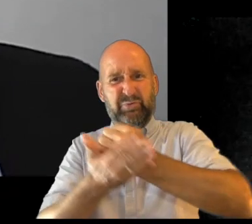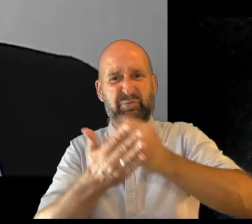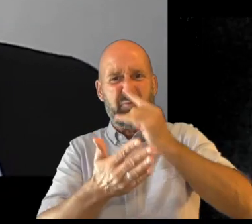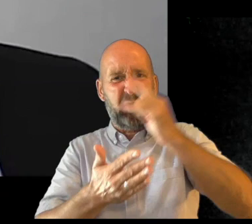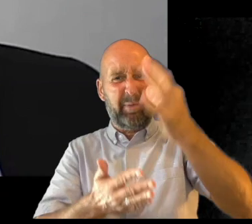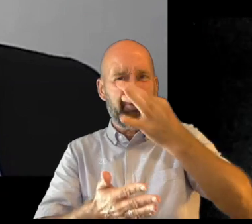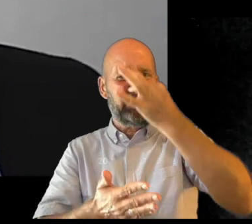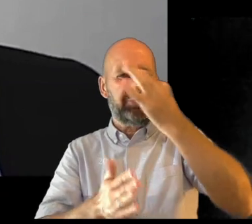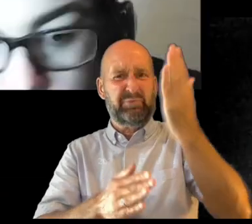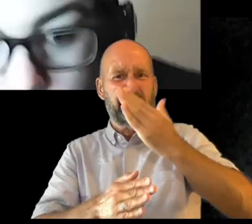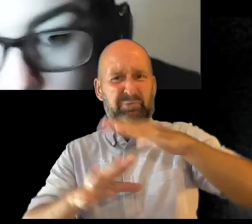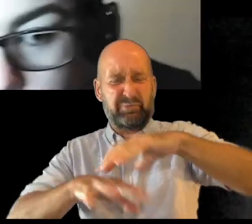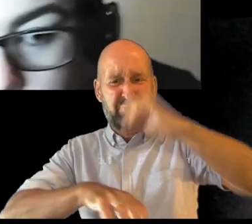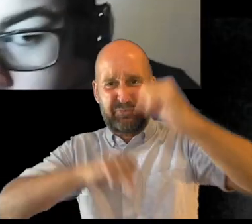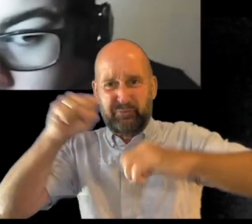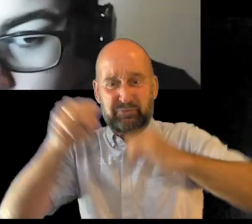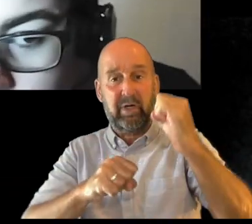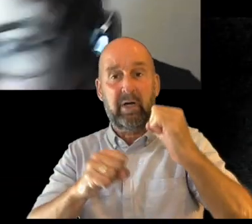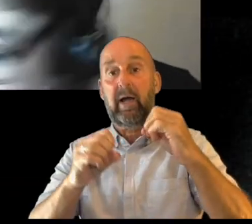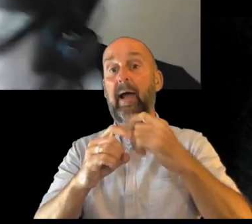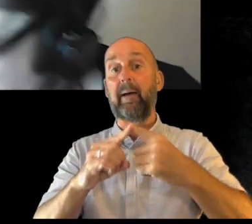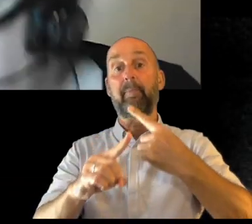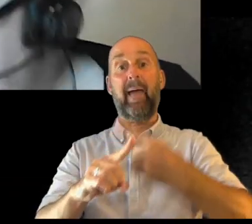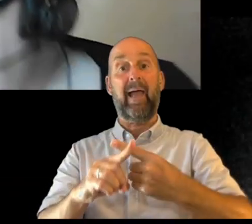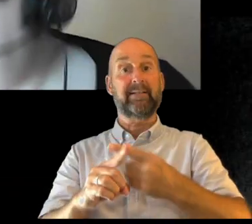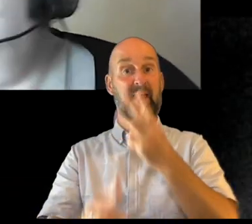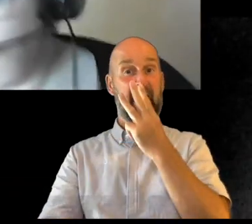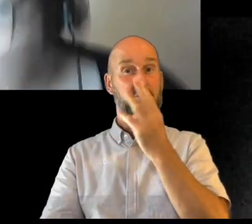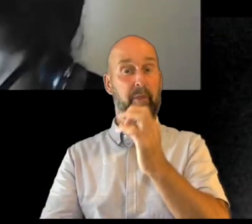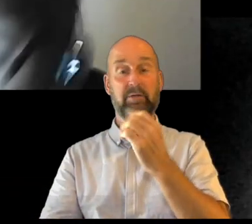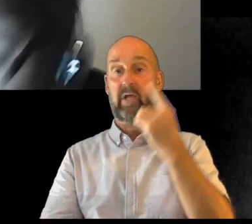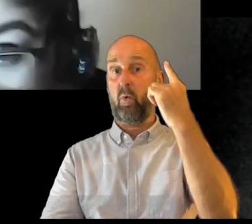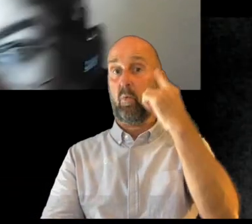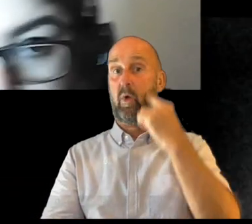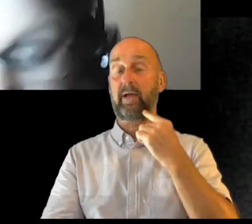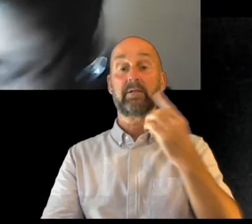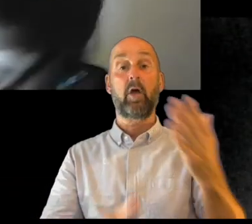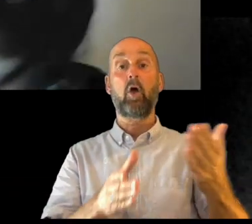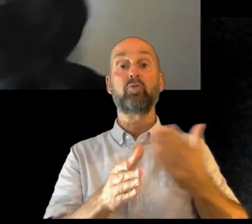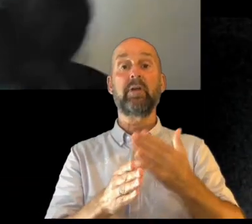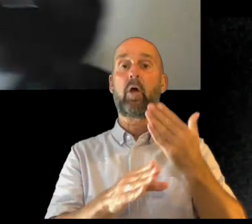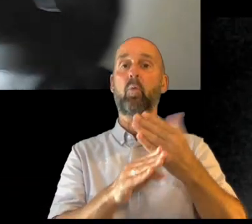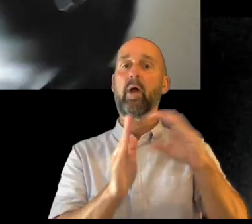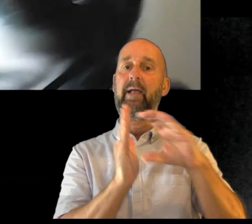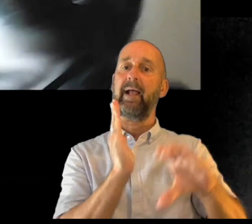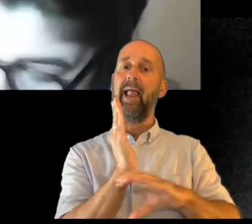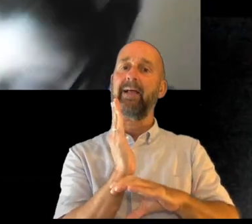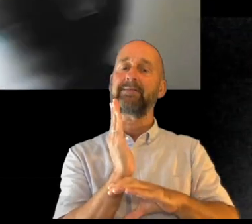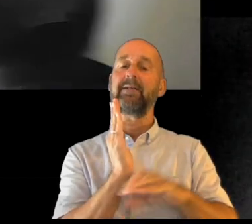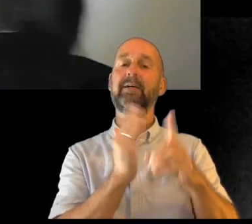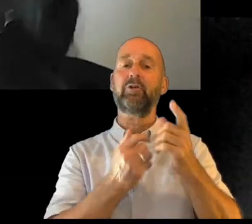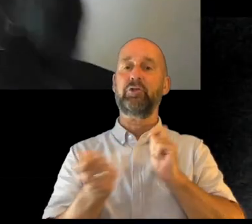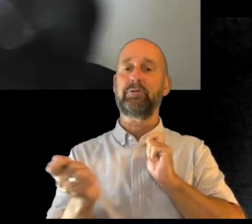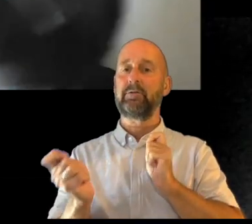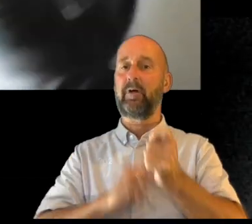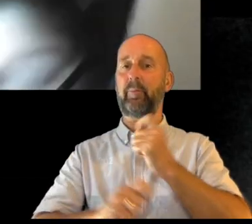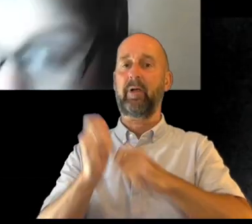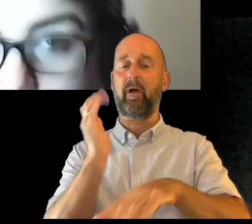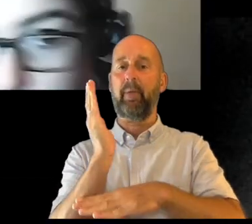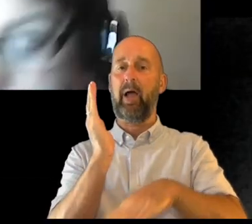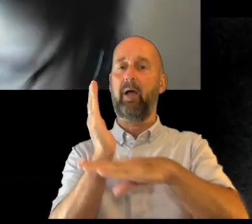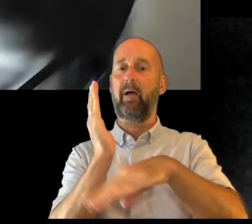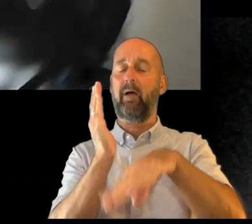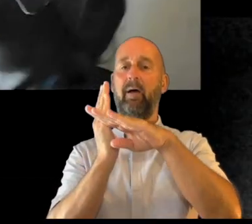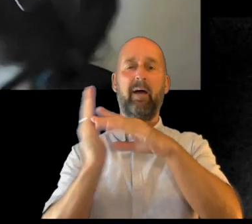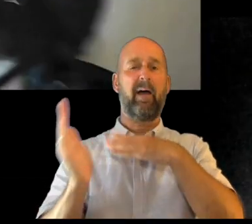rubbish, ripping them apart. This is Bex, 30, white. Originally working class, she's assimilated into aspirational